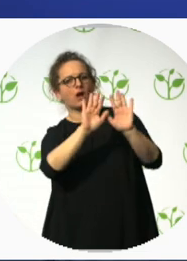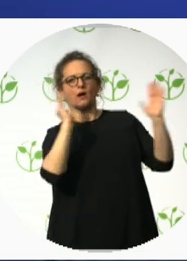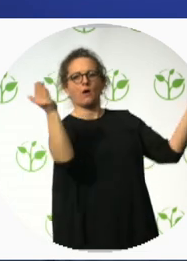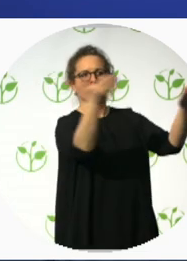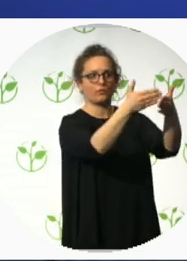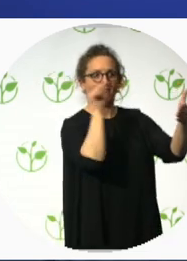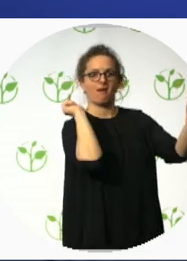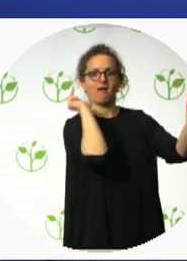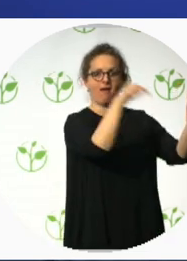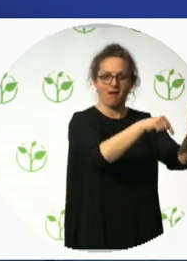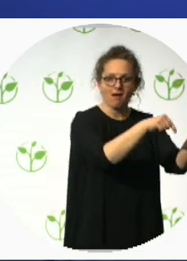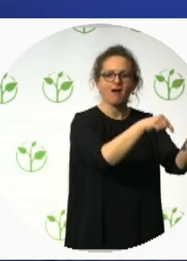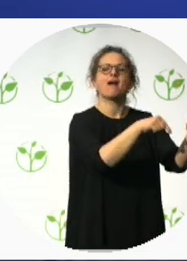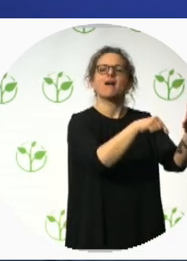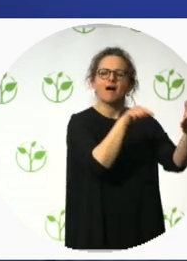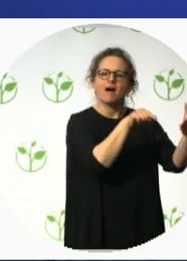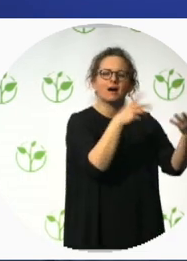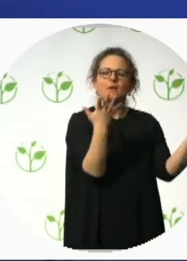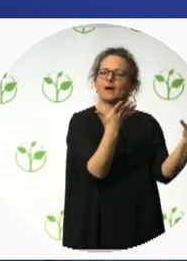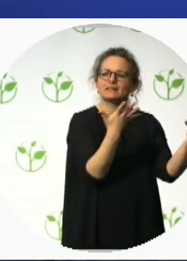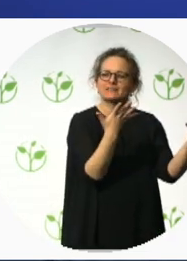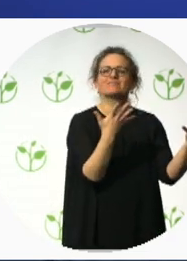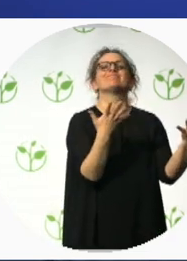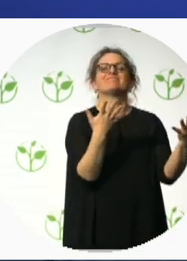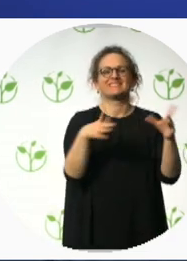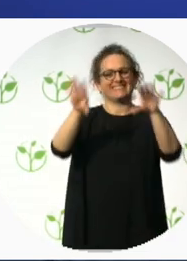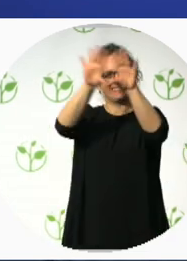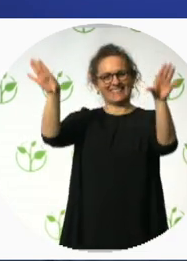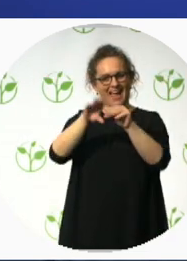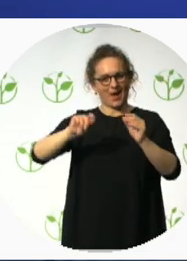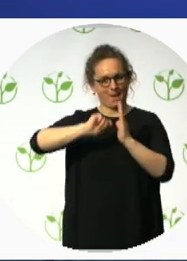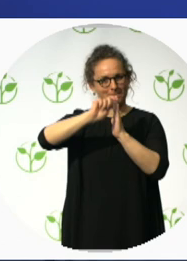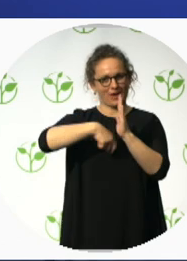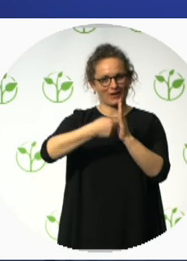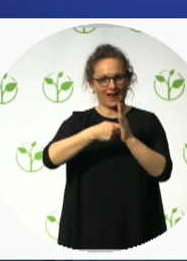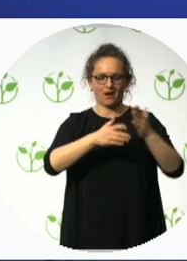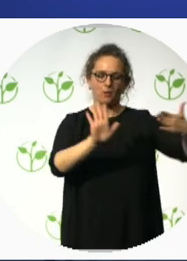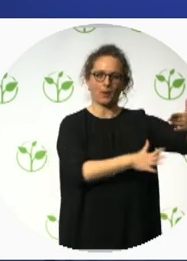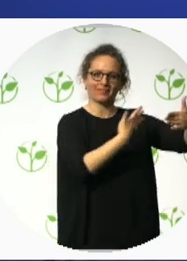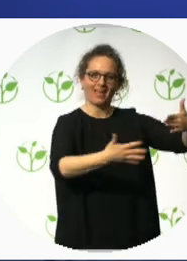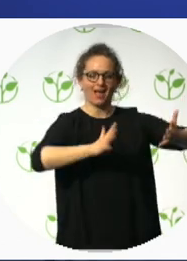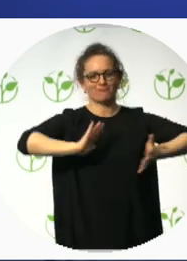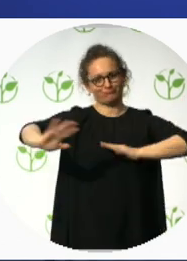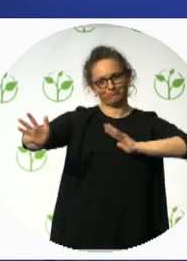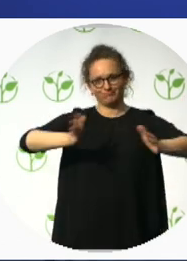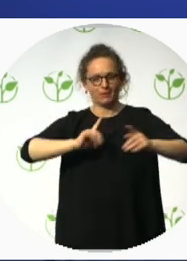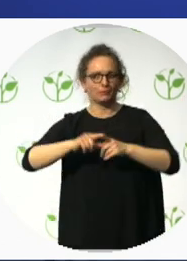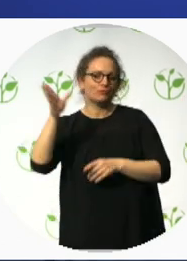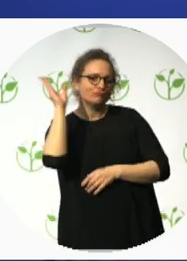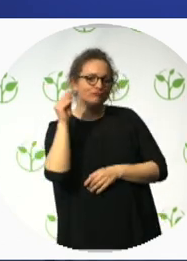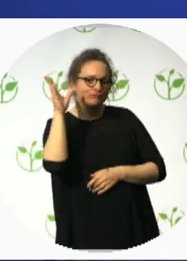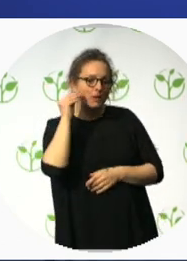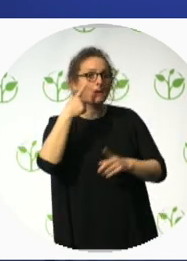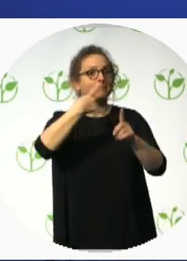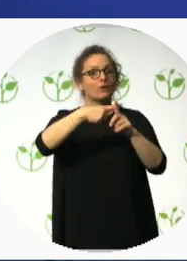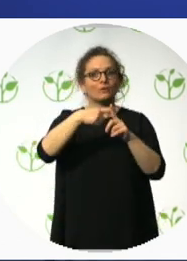the Zero Project hymn and the unveiling of the haptic artwork. Once again, thank you very much